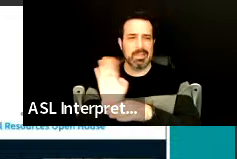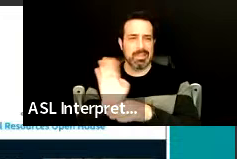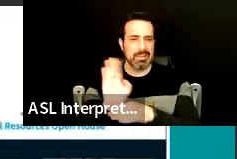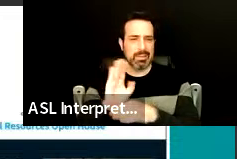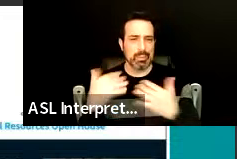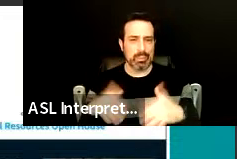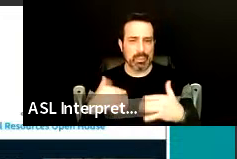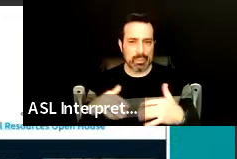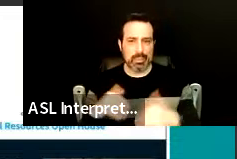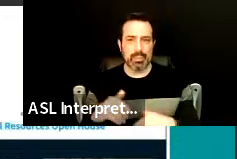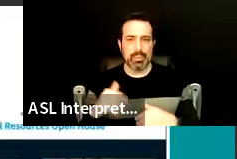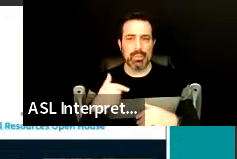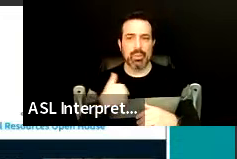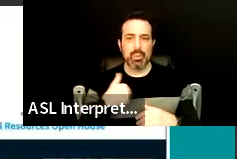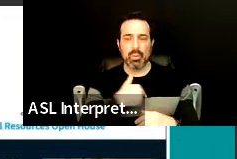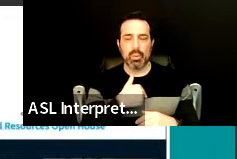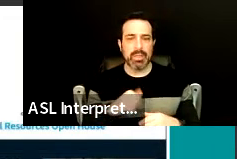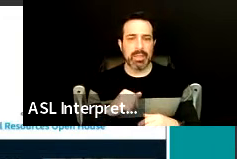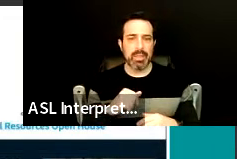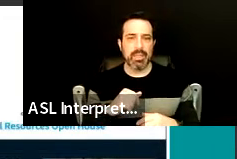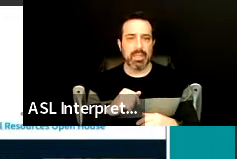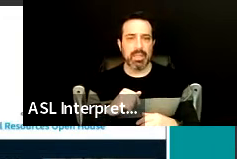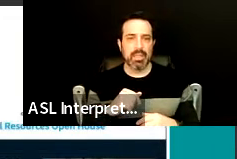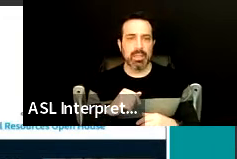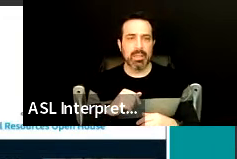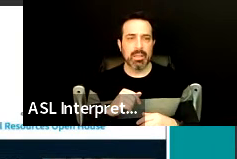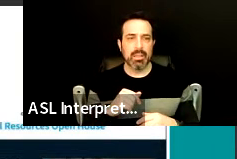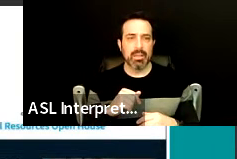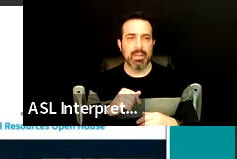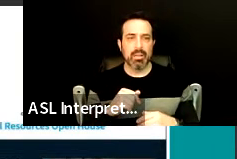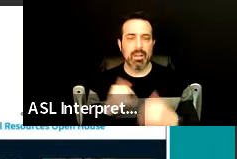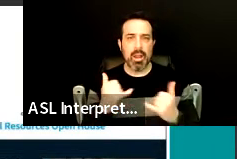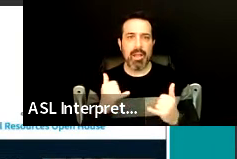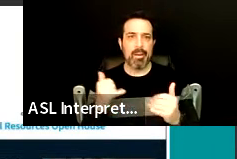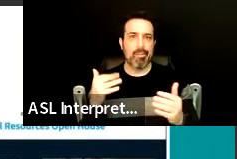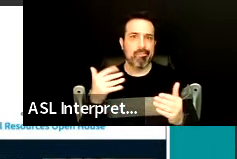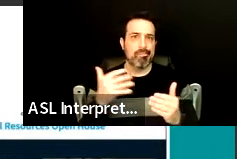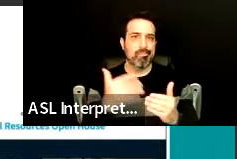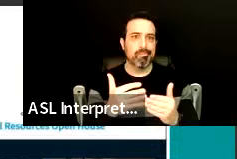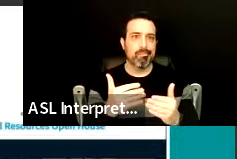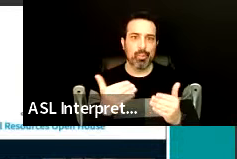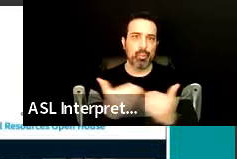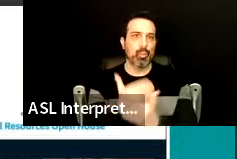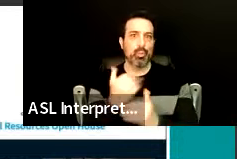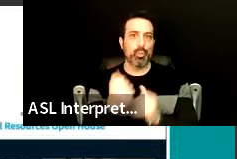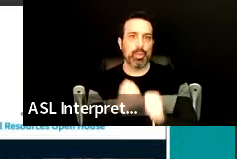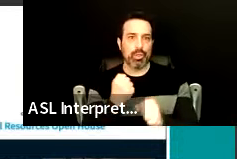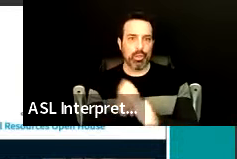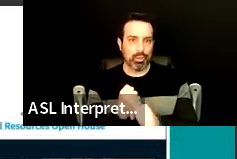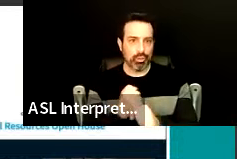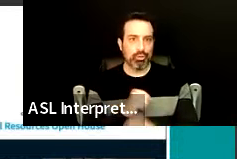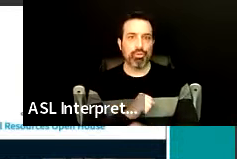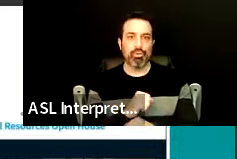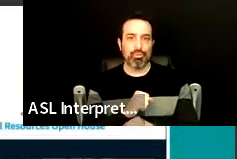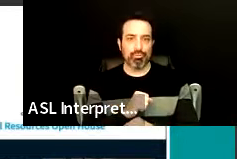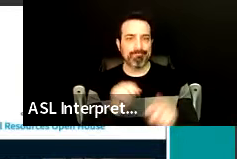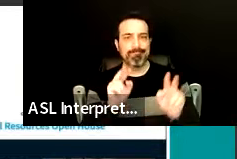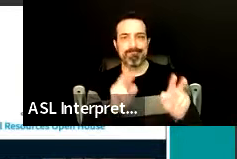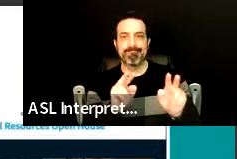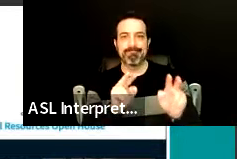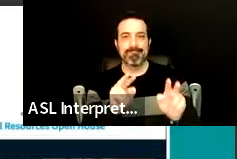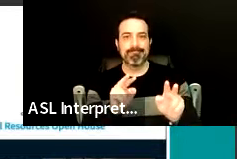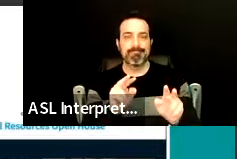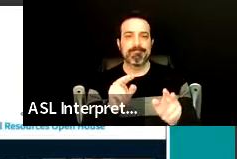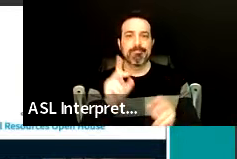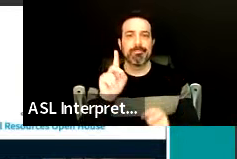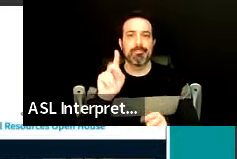are rolling up into the new year and looking forward to getting the